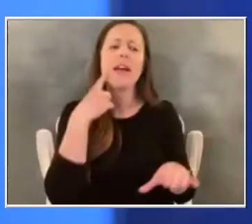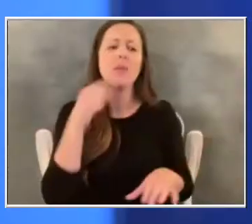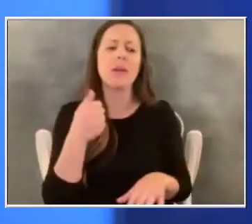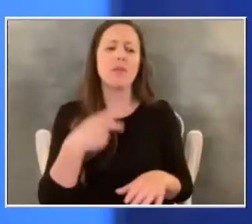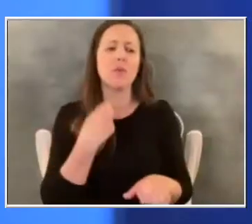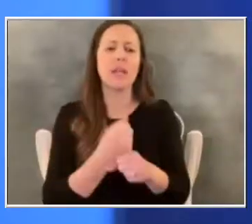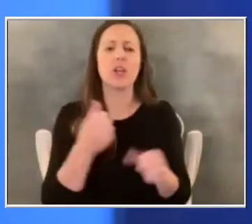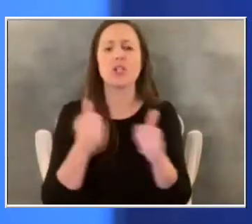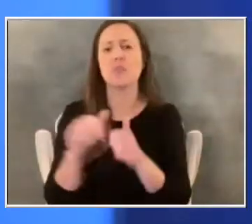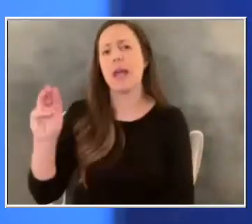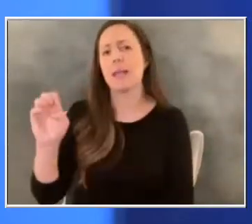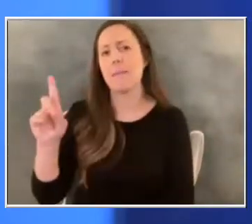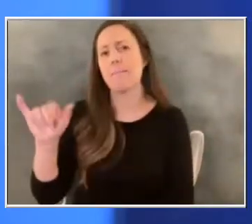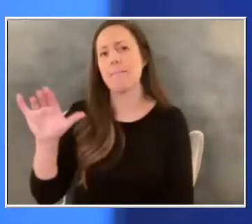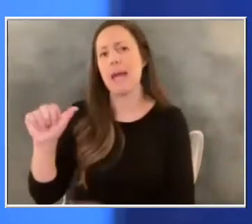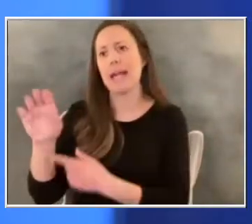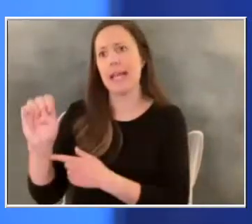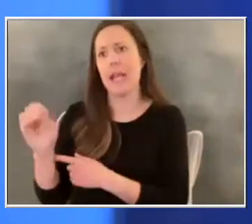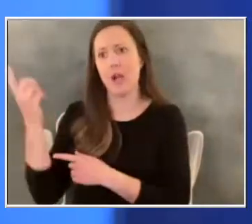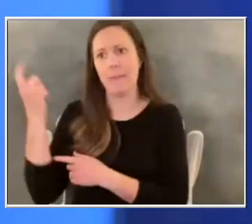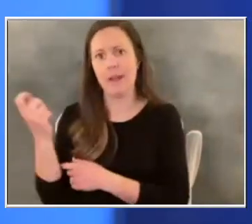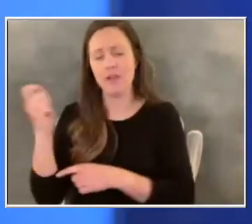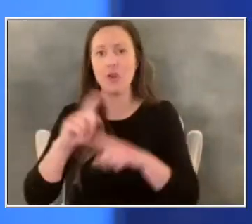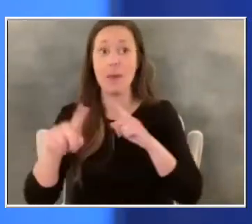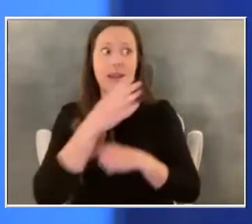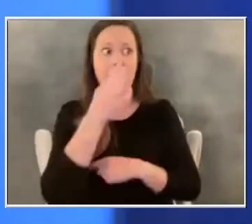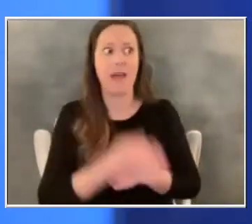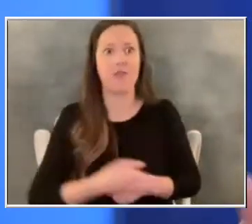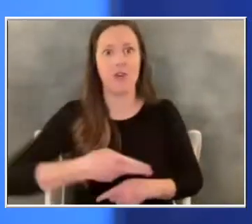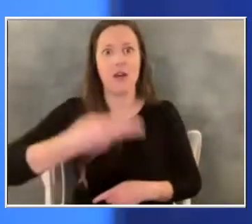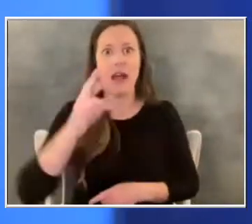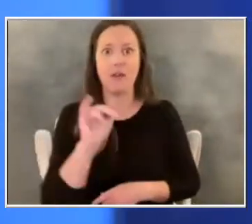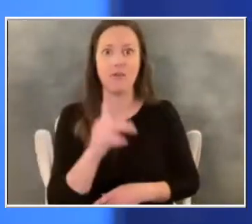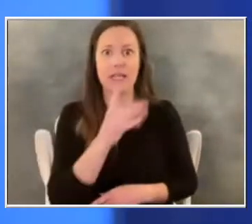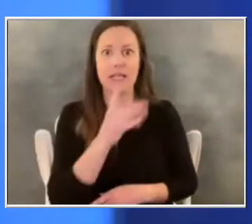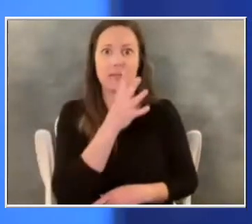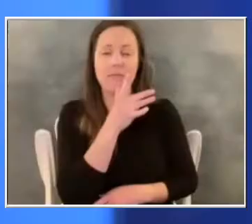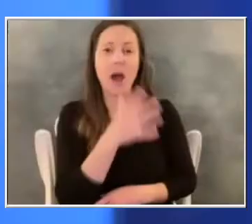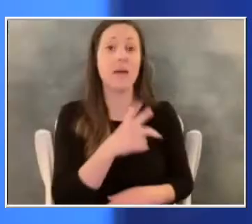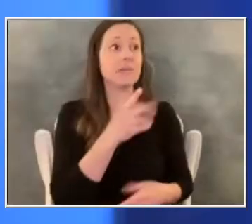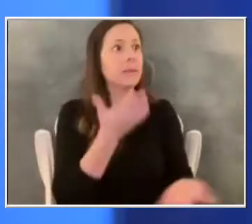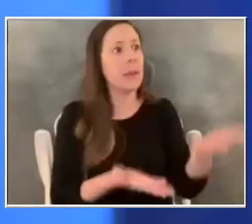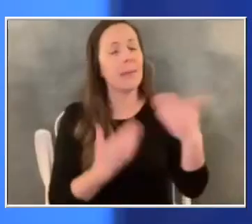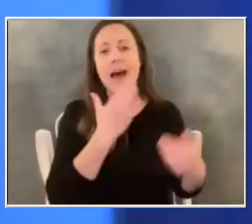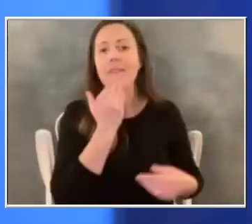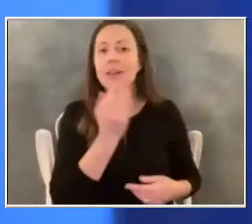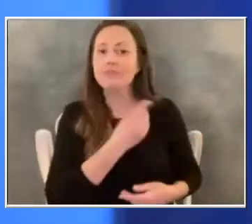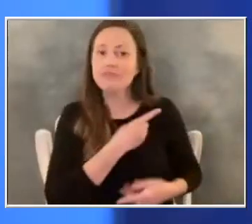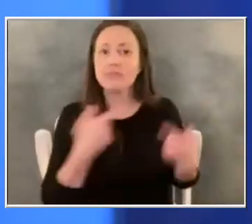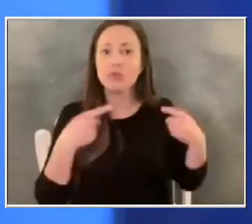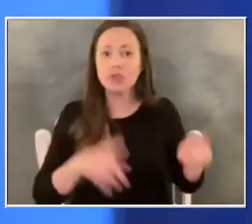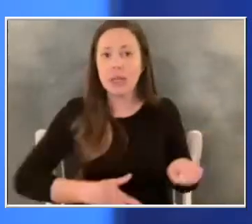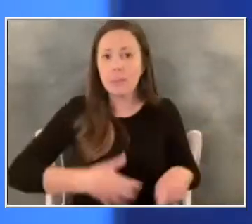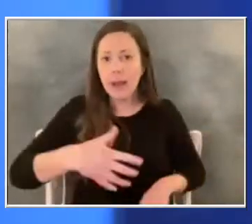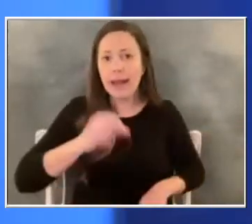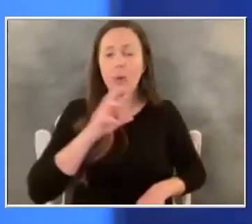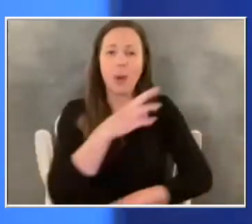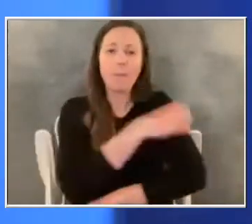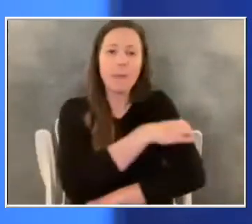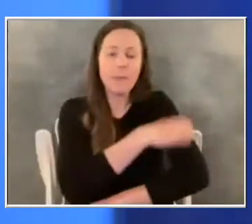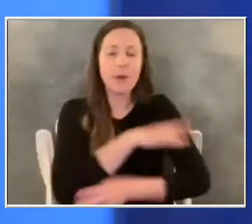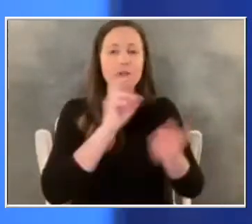with high-risk moms who may have gestational diabetes, blood pressure issues, etc., so that we can